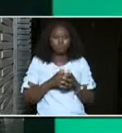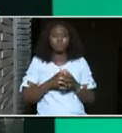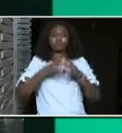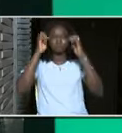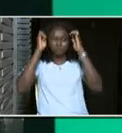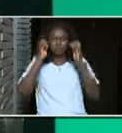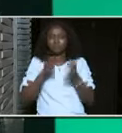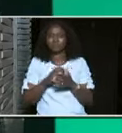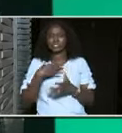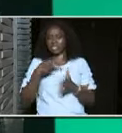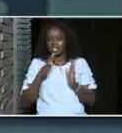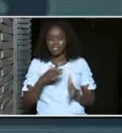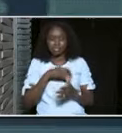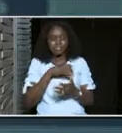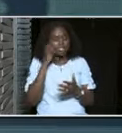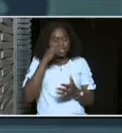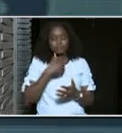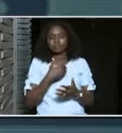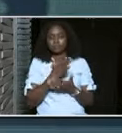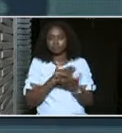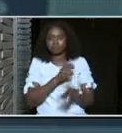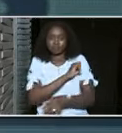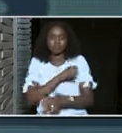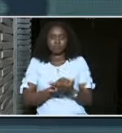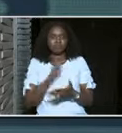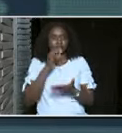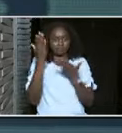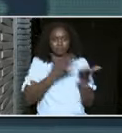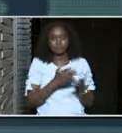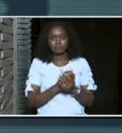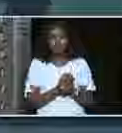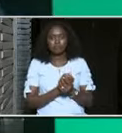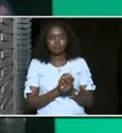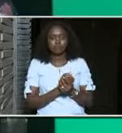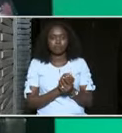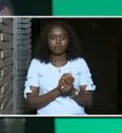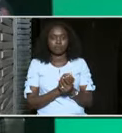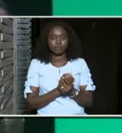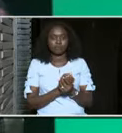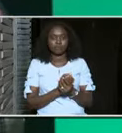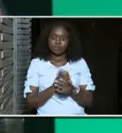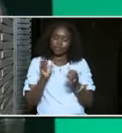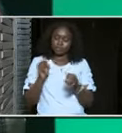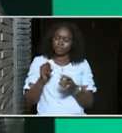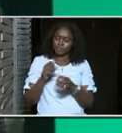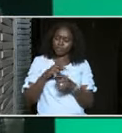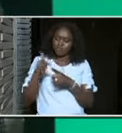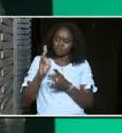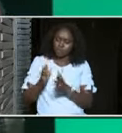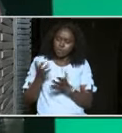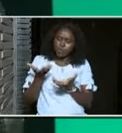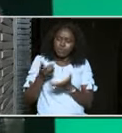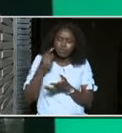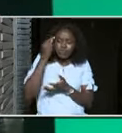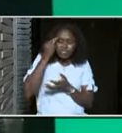are some of the strengths that Rabiu will be bringing to the table. So, Professor, what do you think are the strengths of the